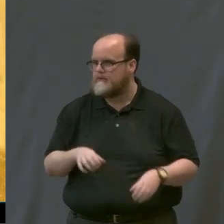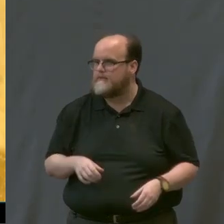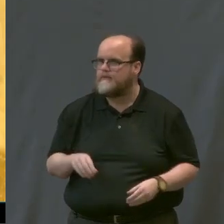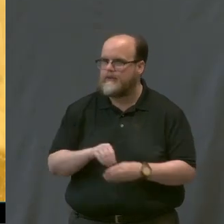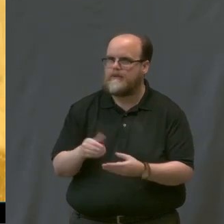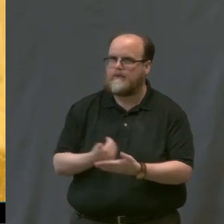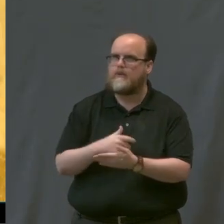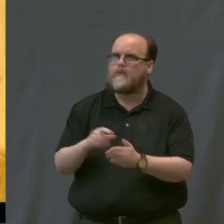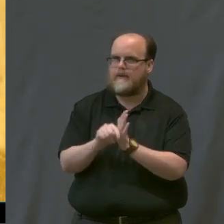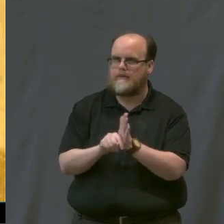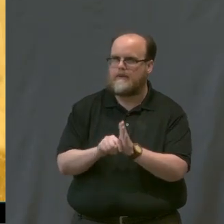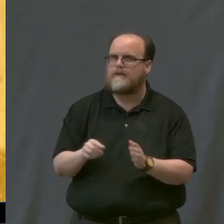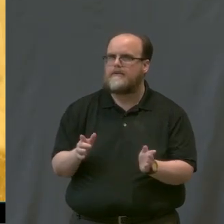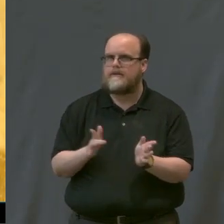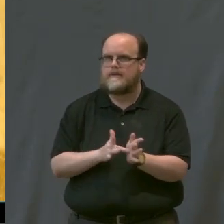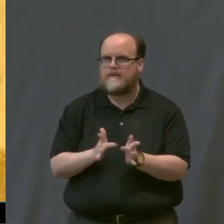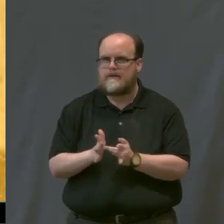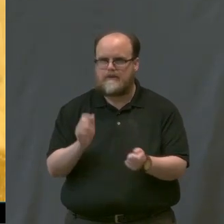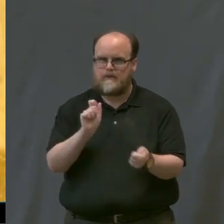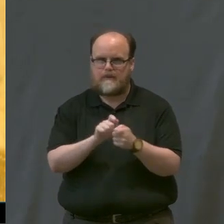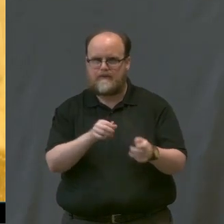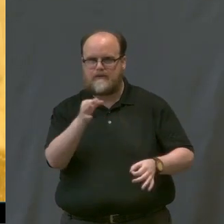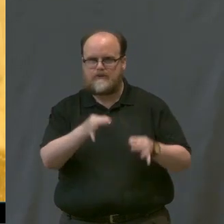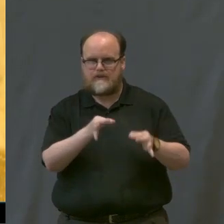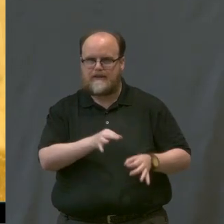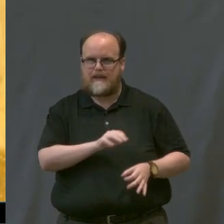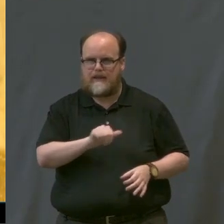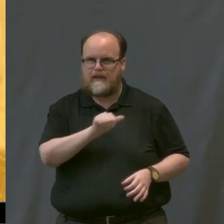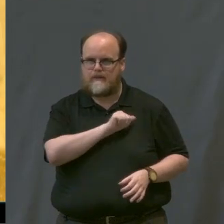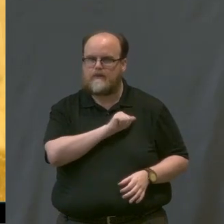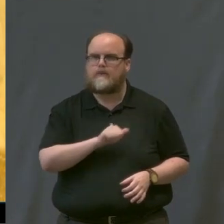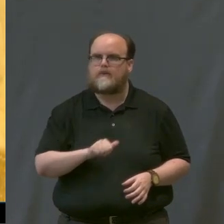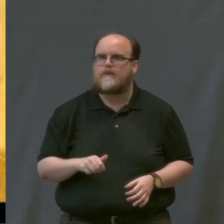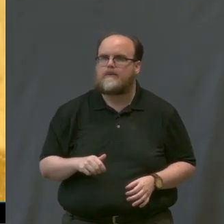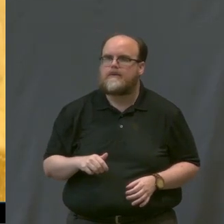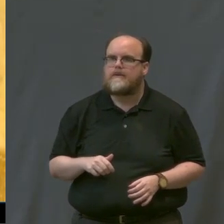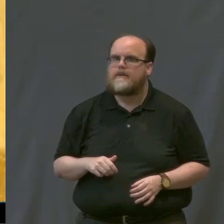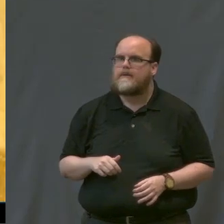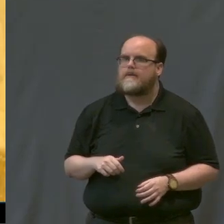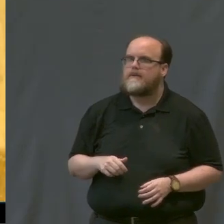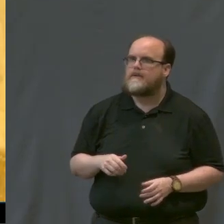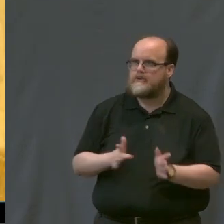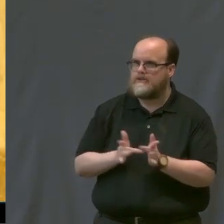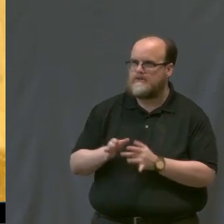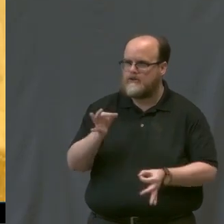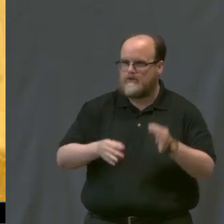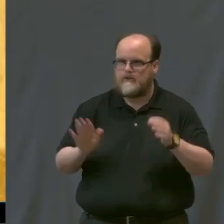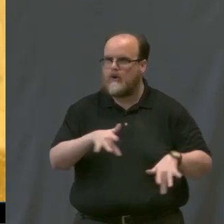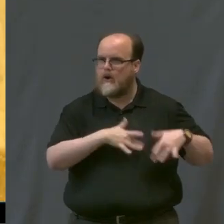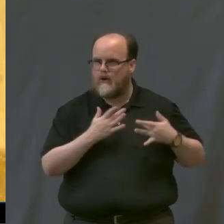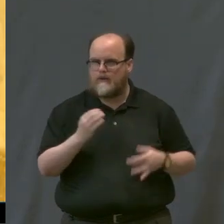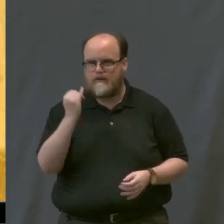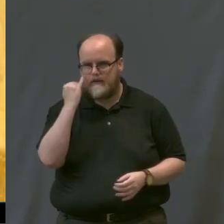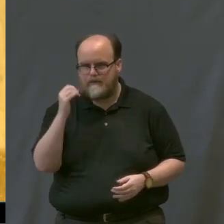In the New Testament, Jesus specifically judges attitude. He judges your heart. If that's where